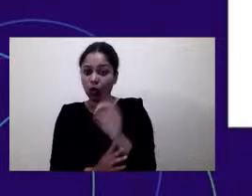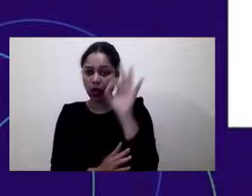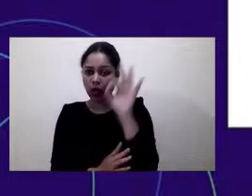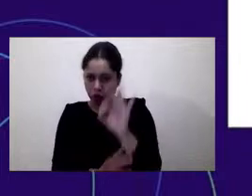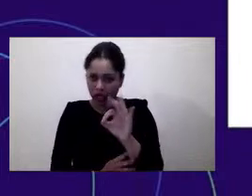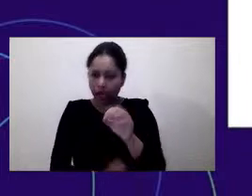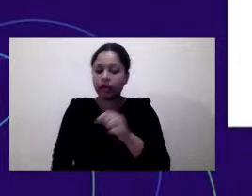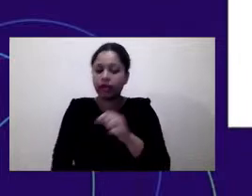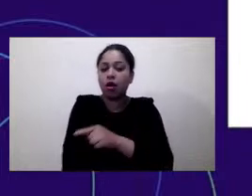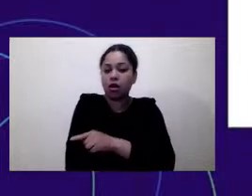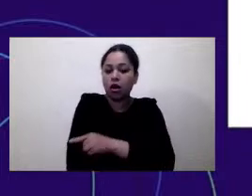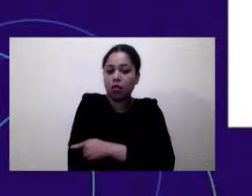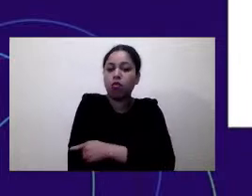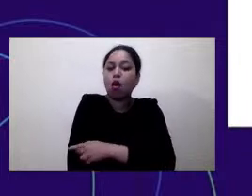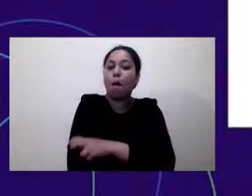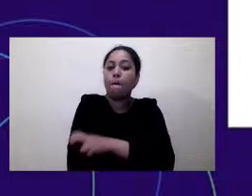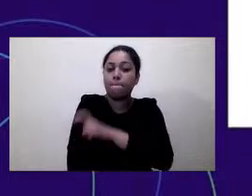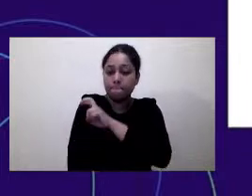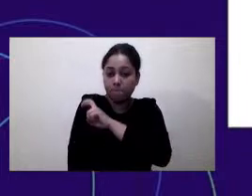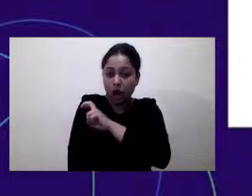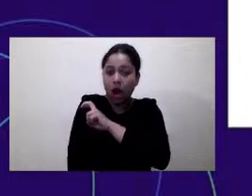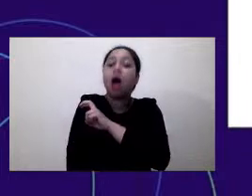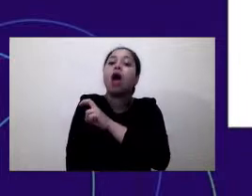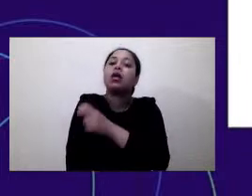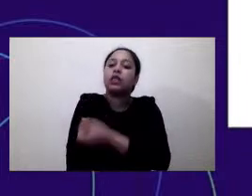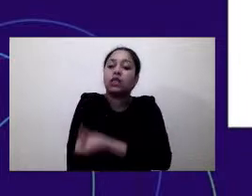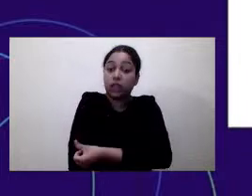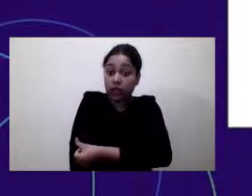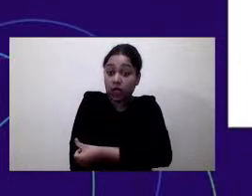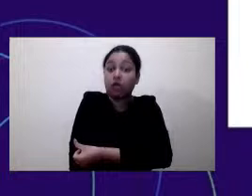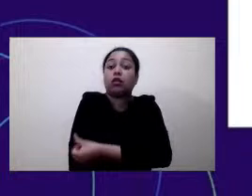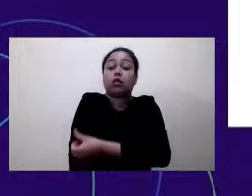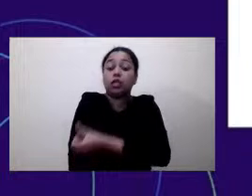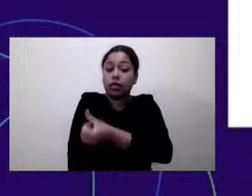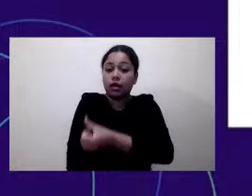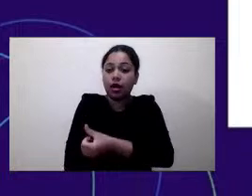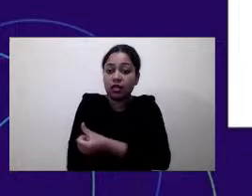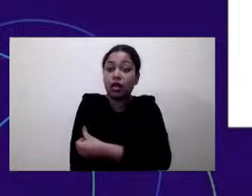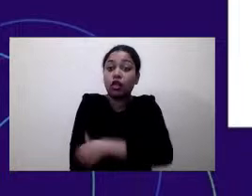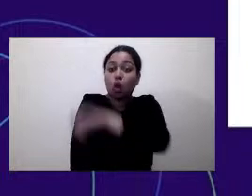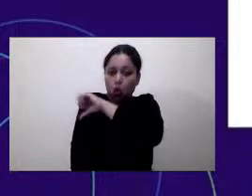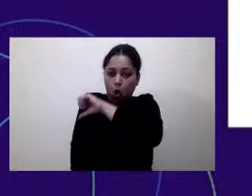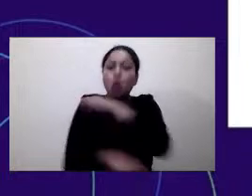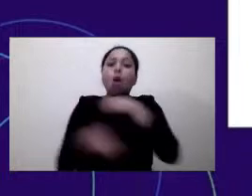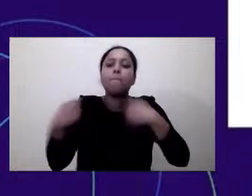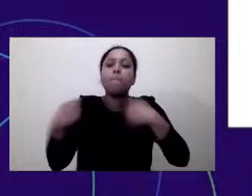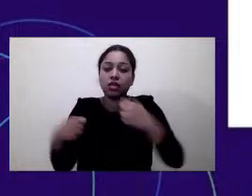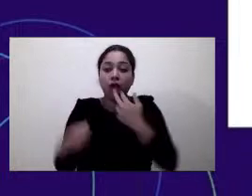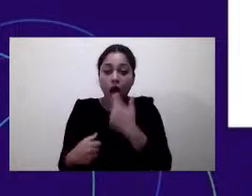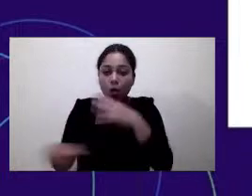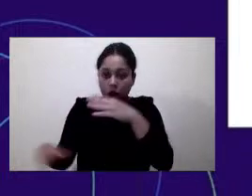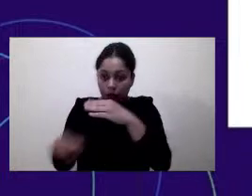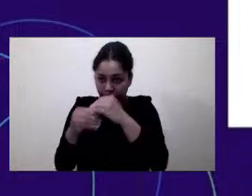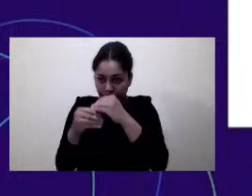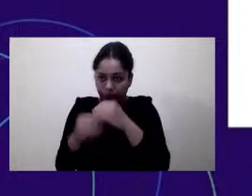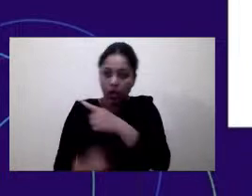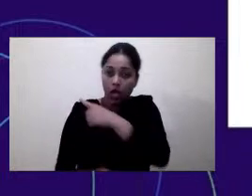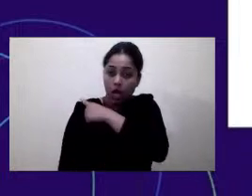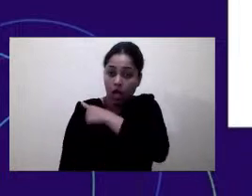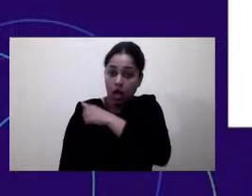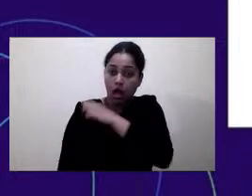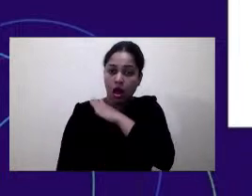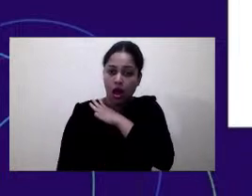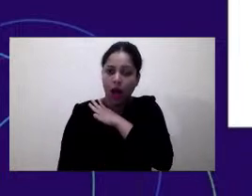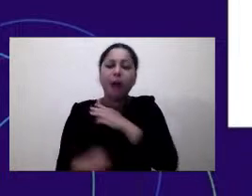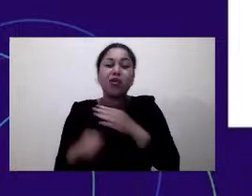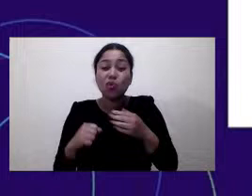classes must be in an additional language. And in high school, at least 20% of the curriculum must be